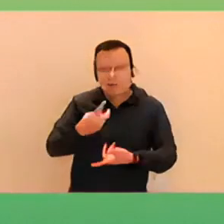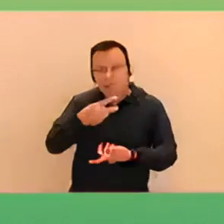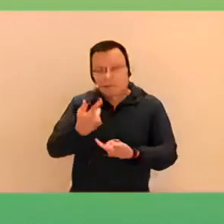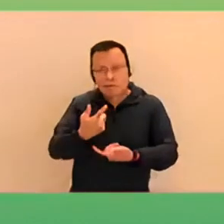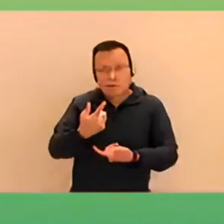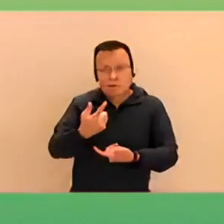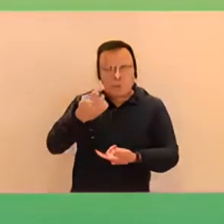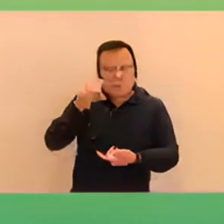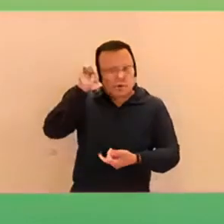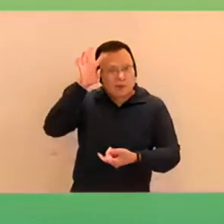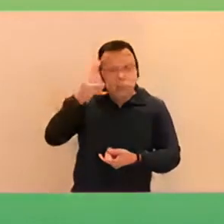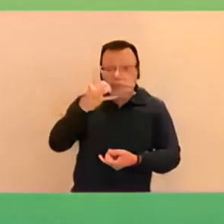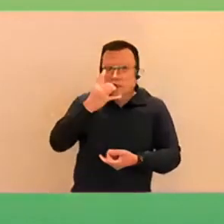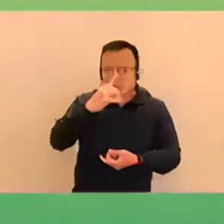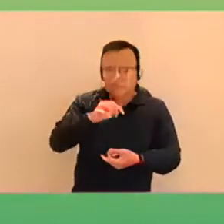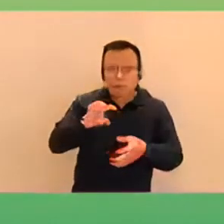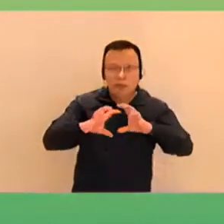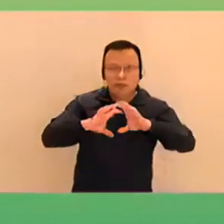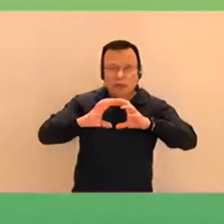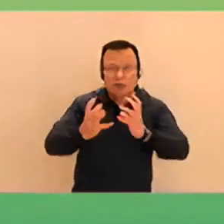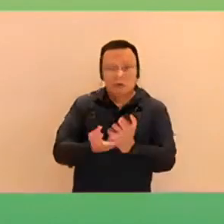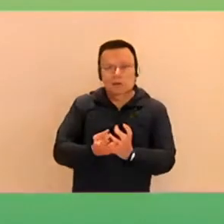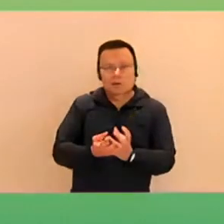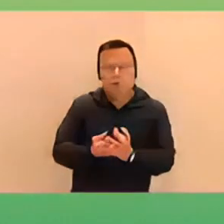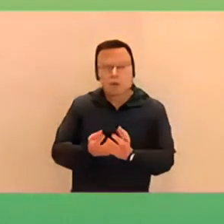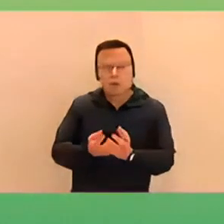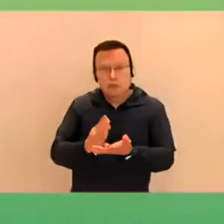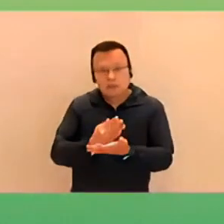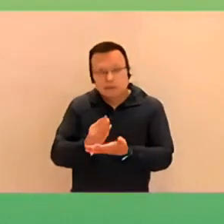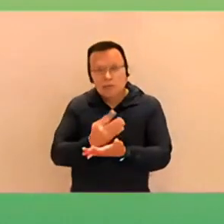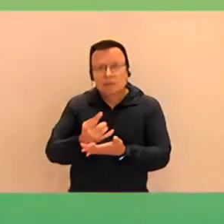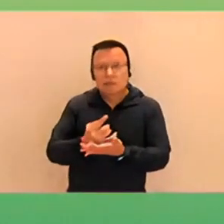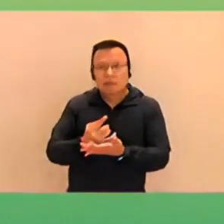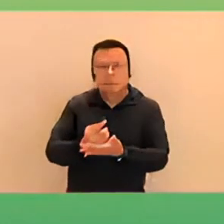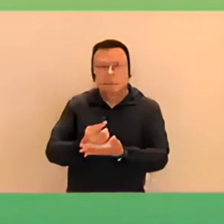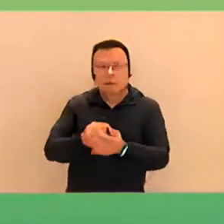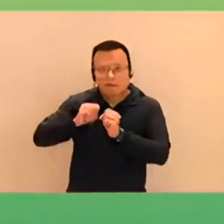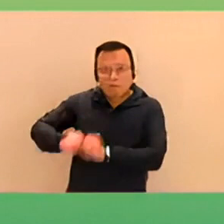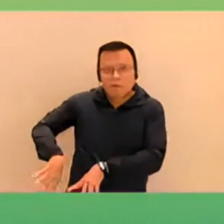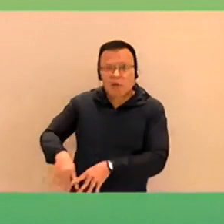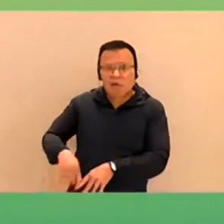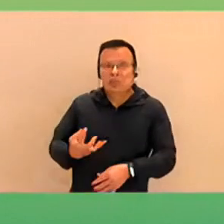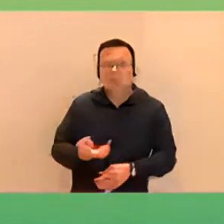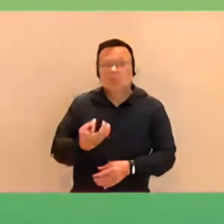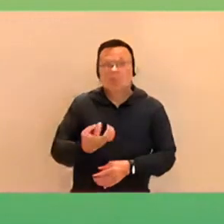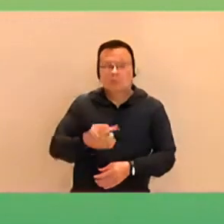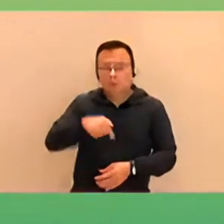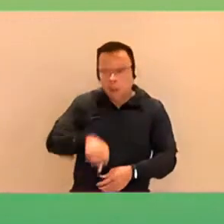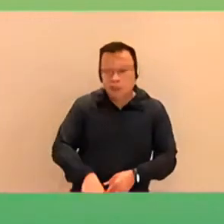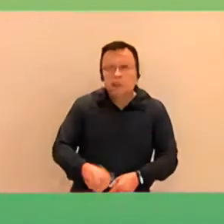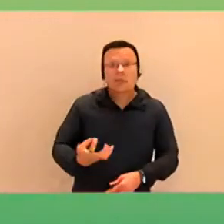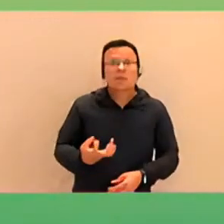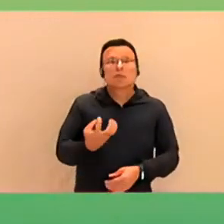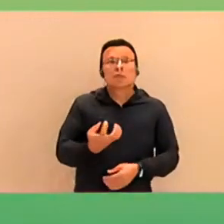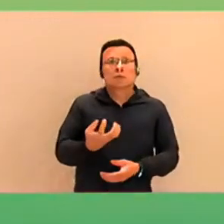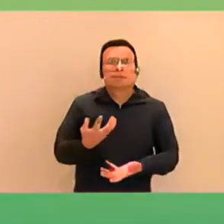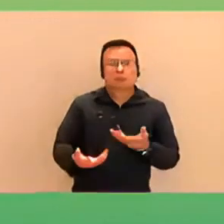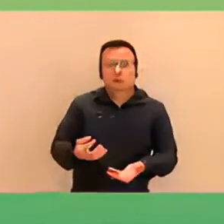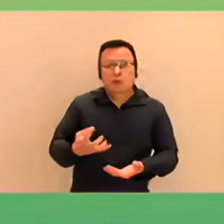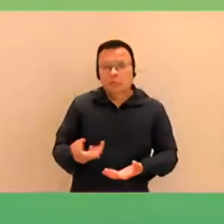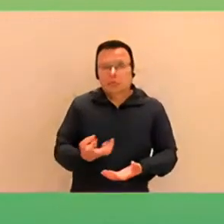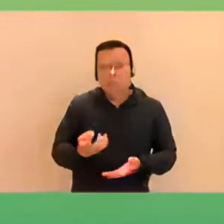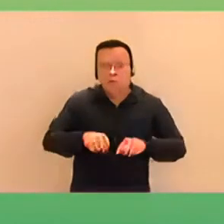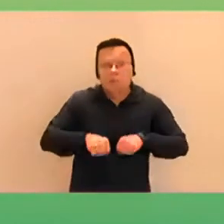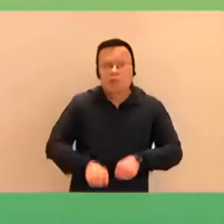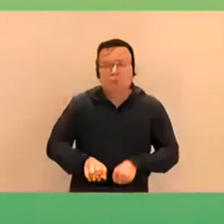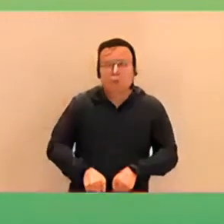to use waste heat and also geothermal as well as air source try to use the heat pump with flexibility.